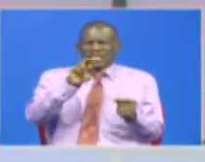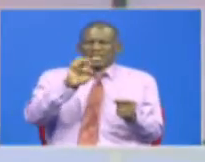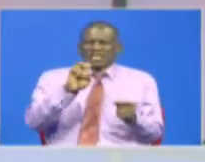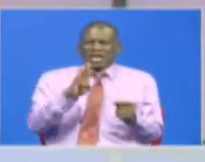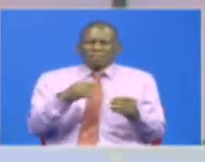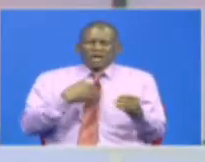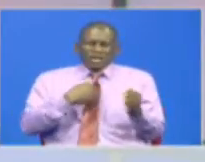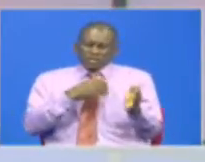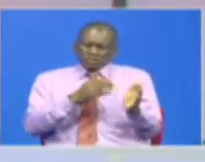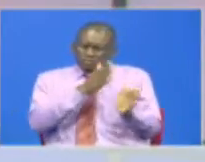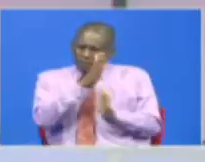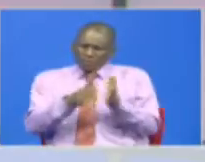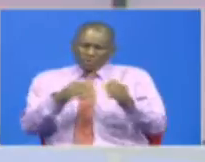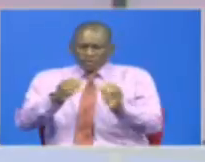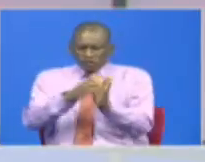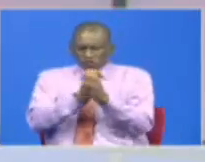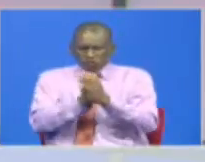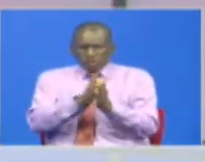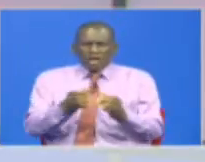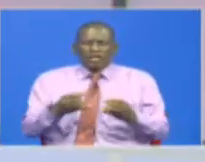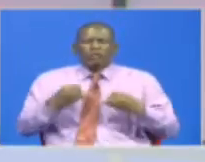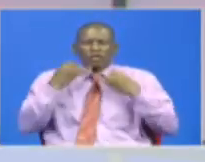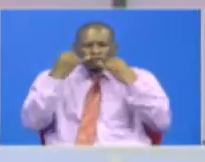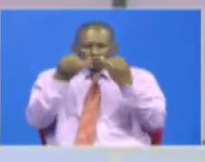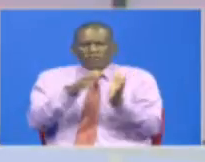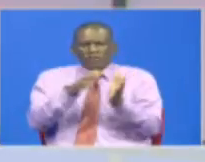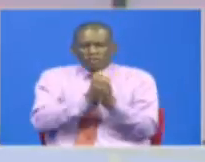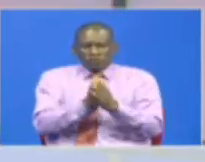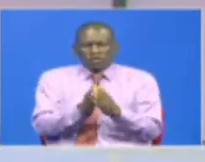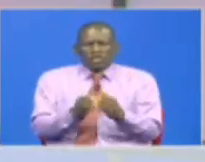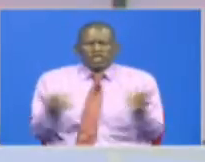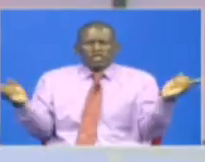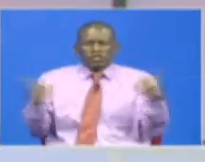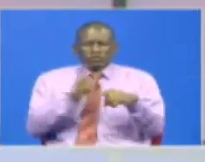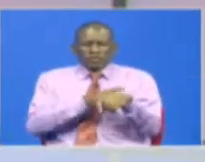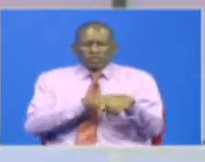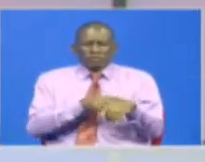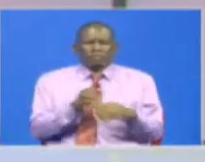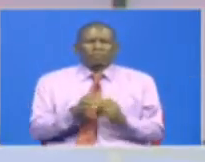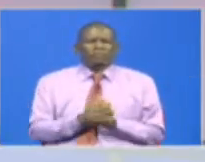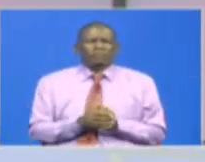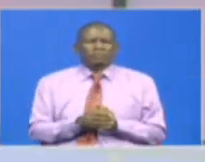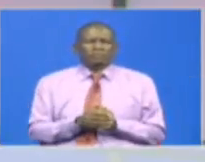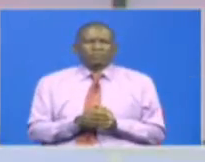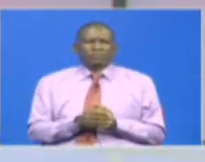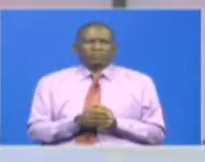that story and will bring you the details of that in just a moment.